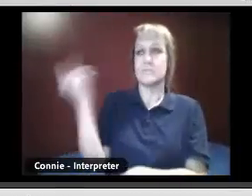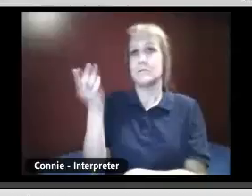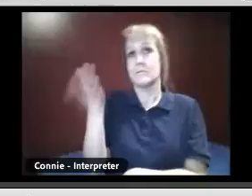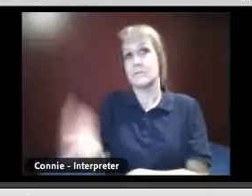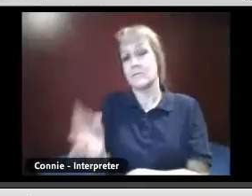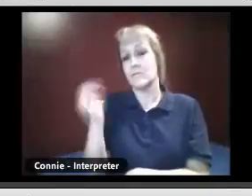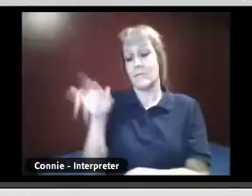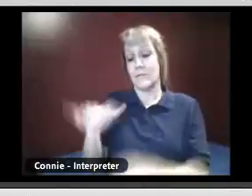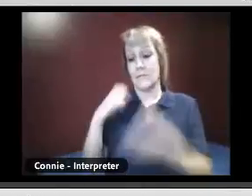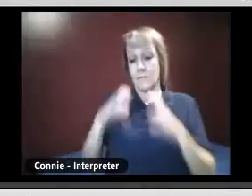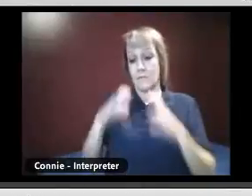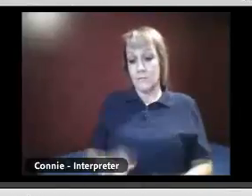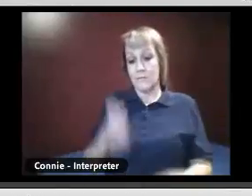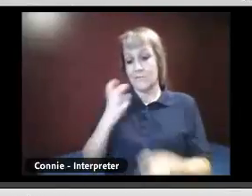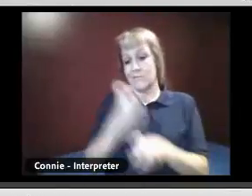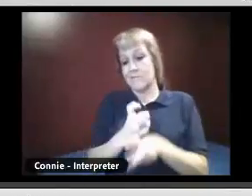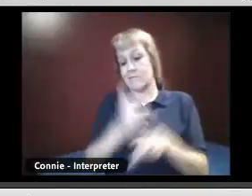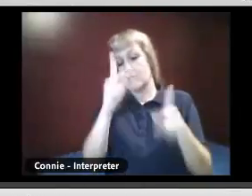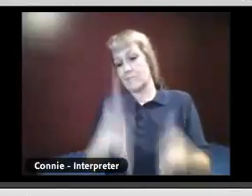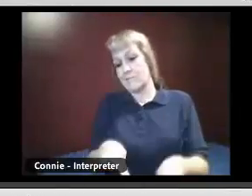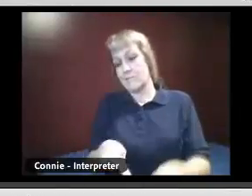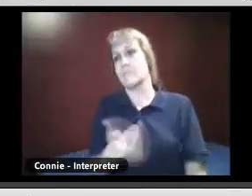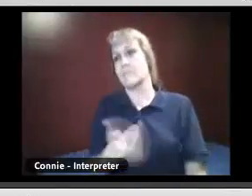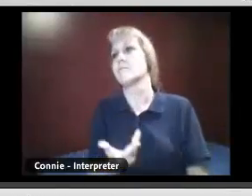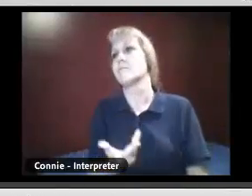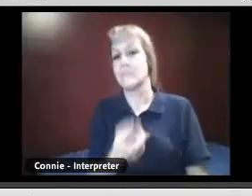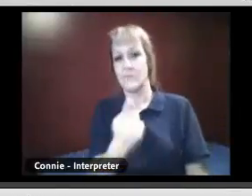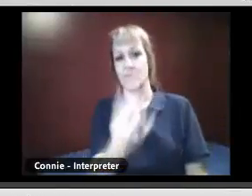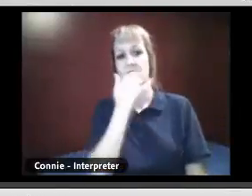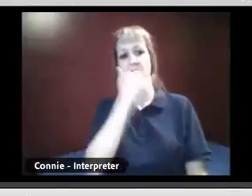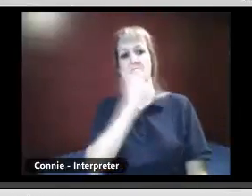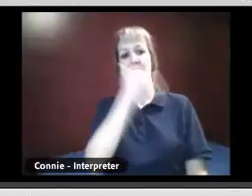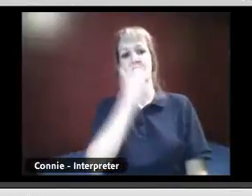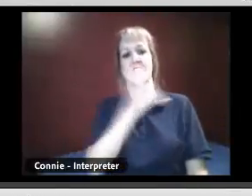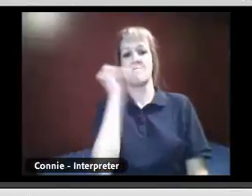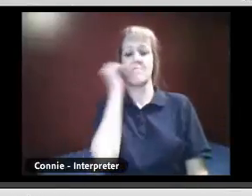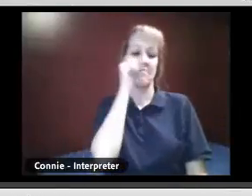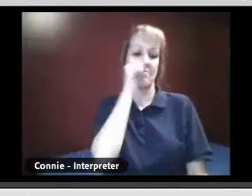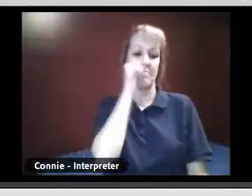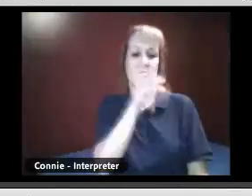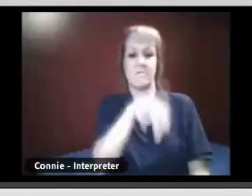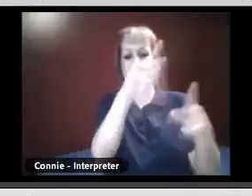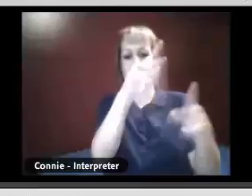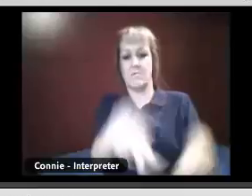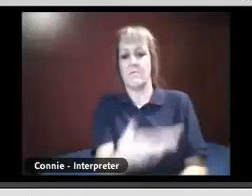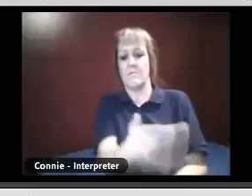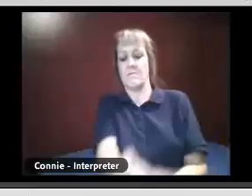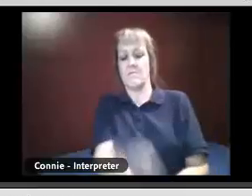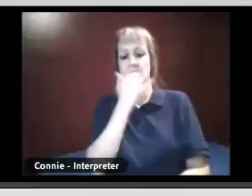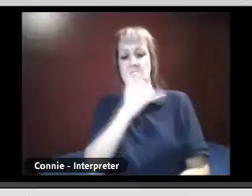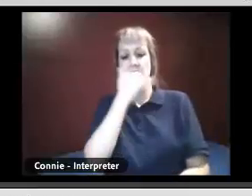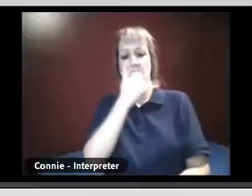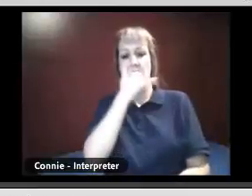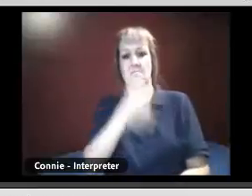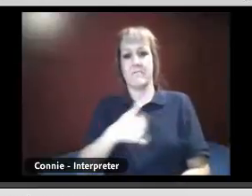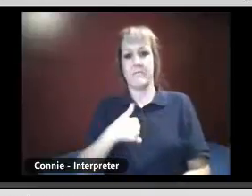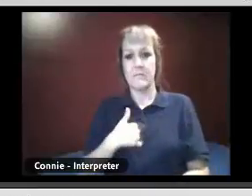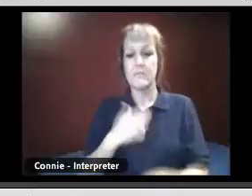customer whereby you never do anything right, but boy, they're there every day, is that before